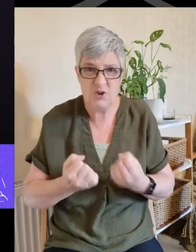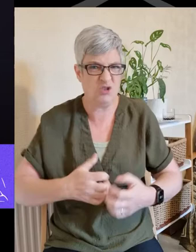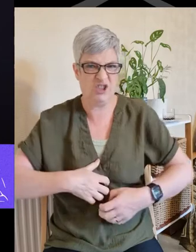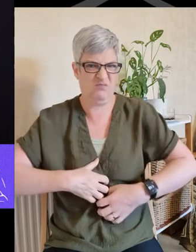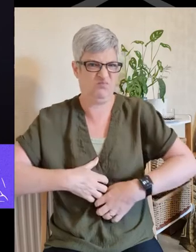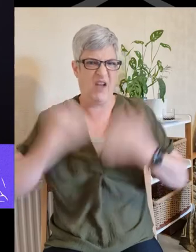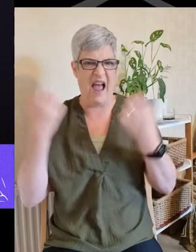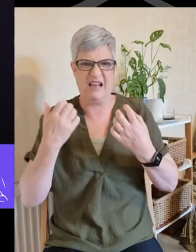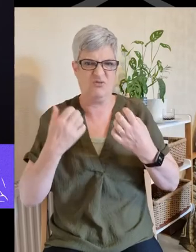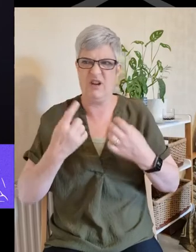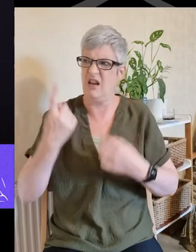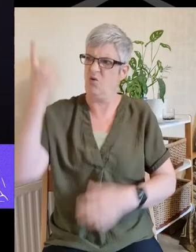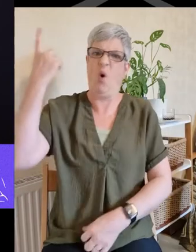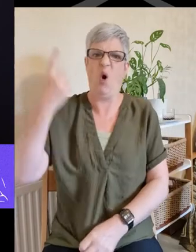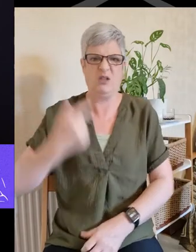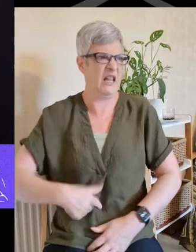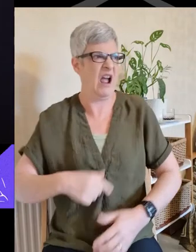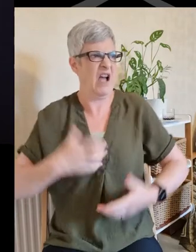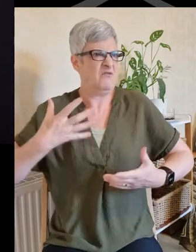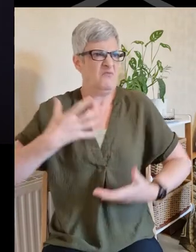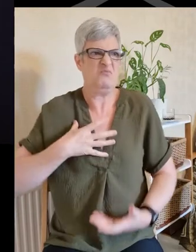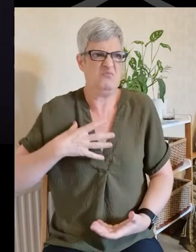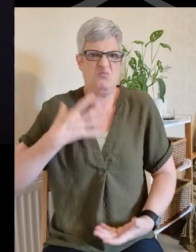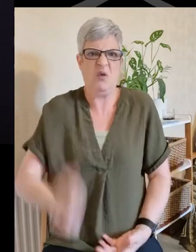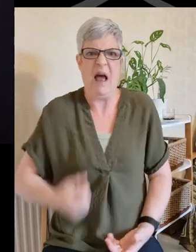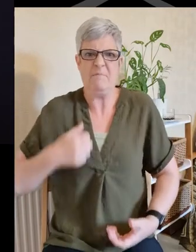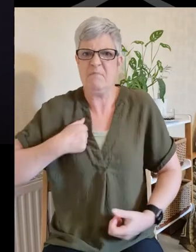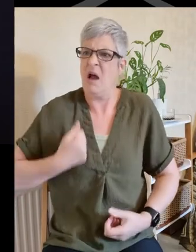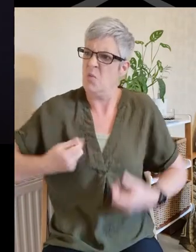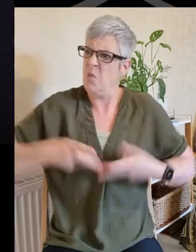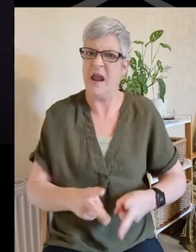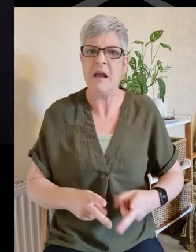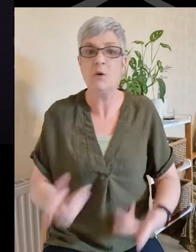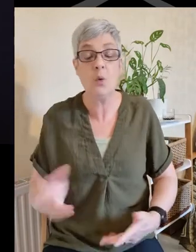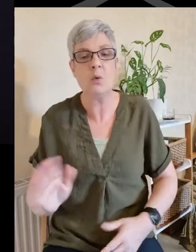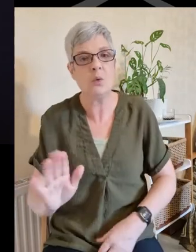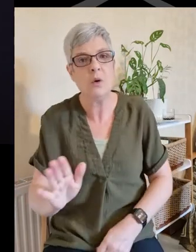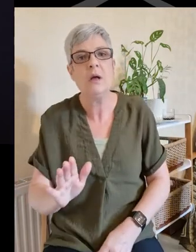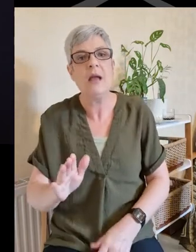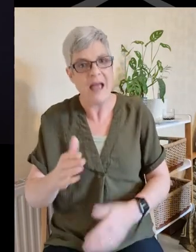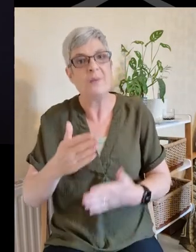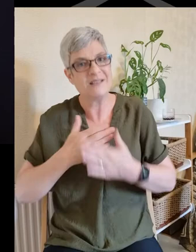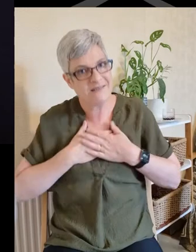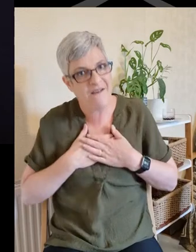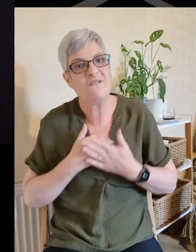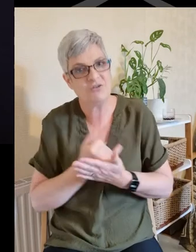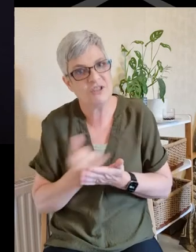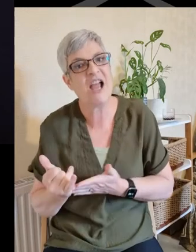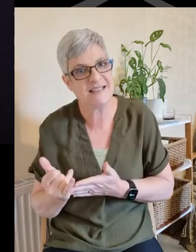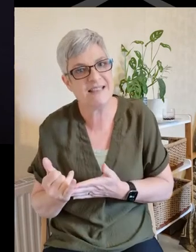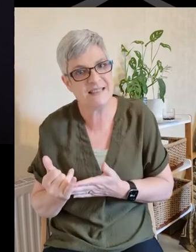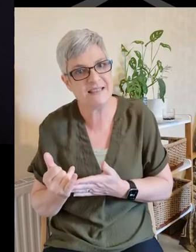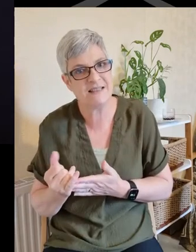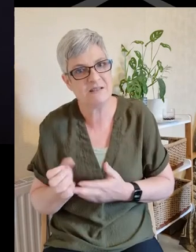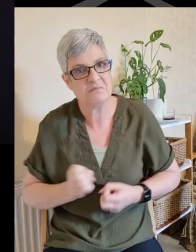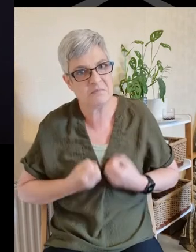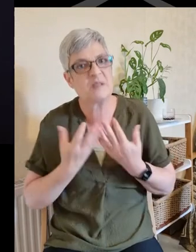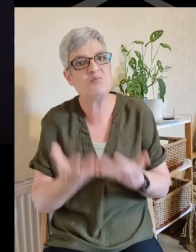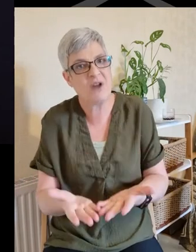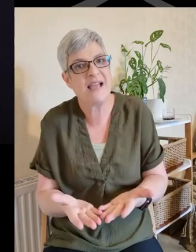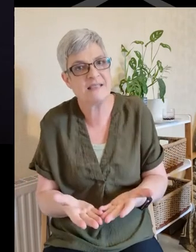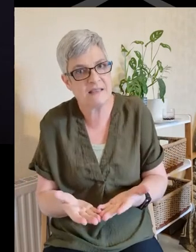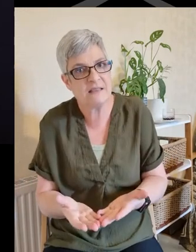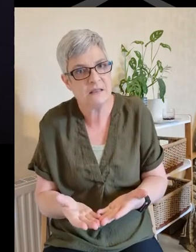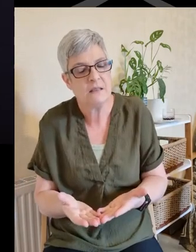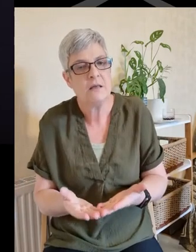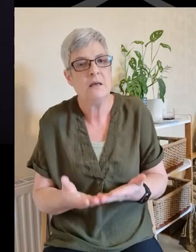his foot because he hasn't got his way. Rather, it was the expression of love rejected, the loving response